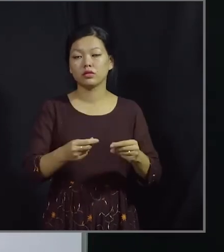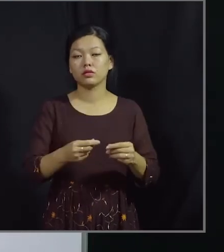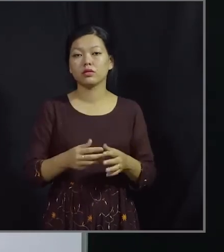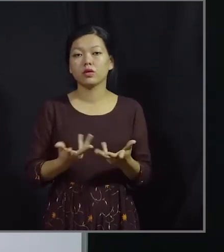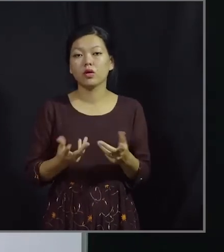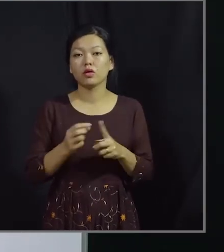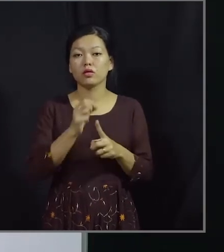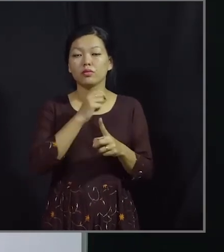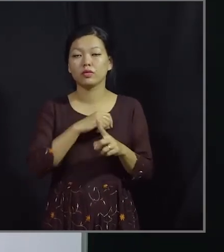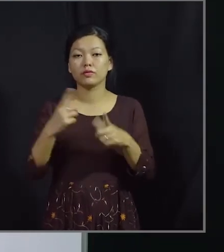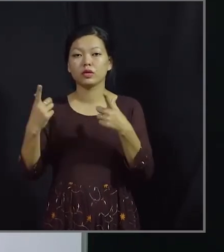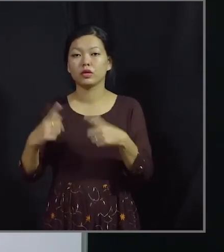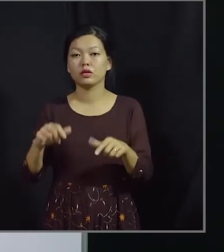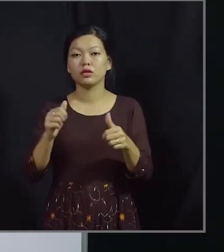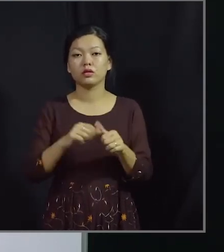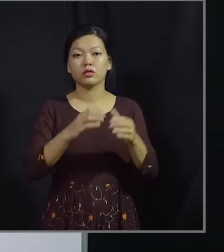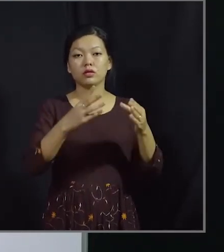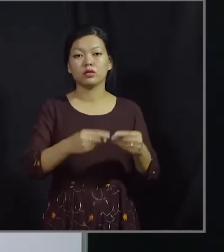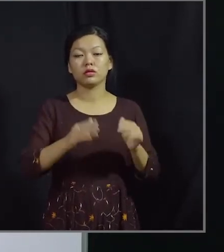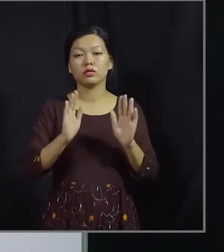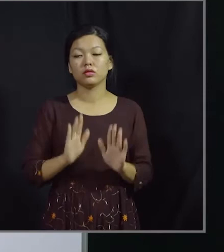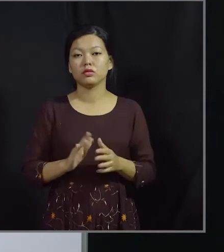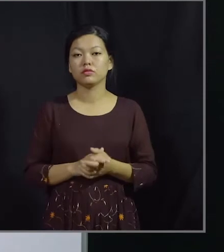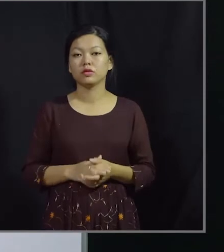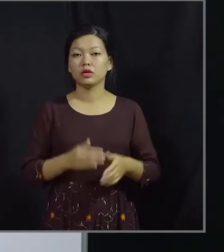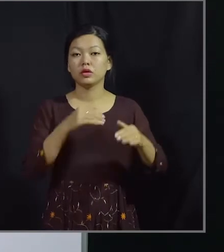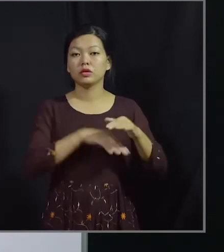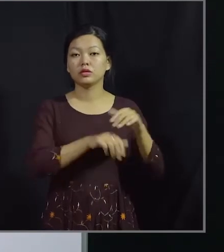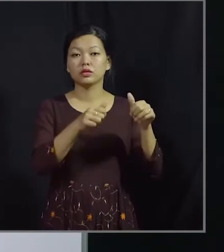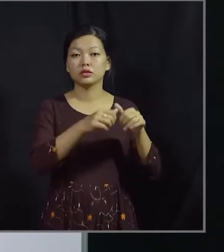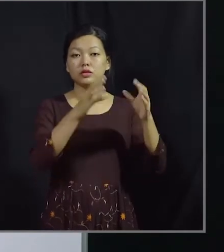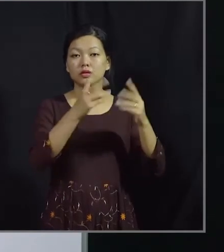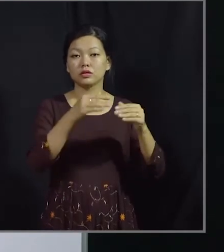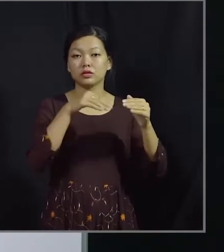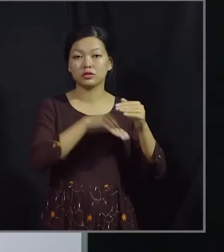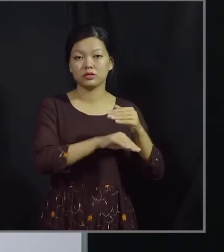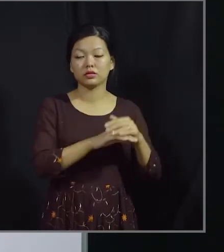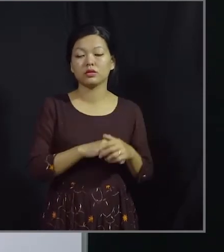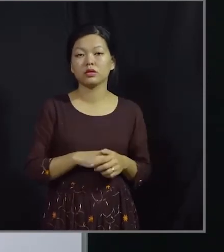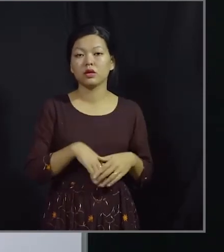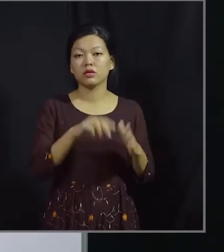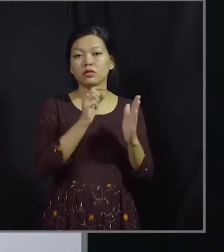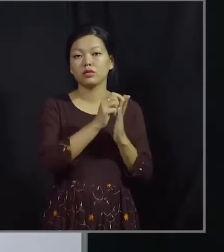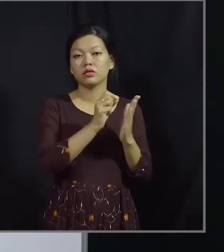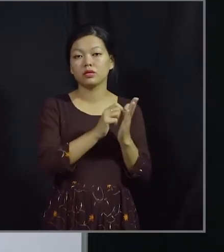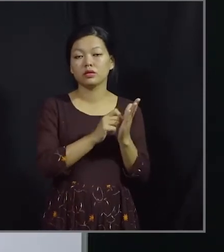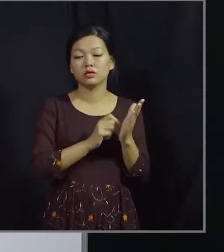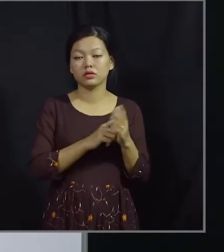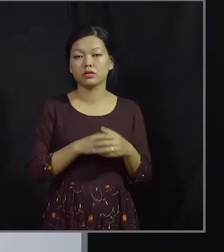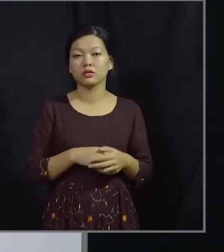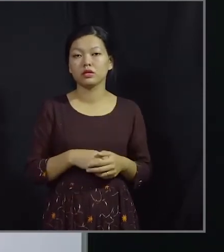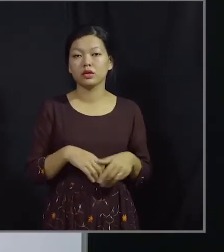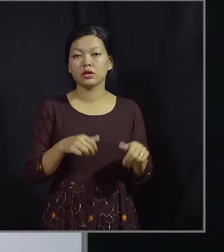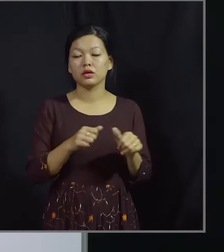account. Under this account, we prepare revaluation account to ascertain profit